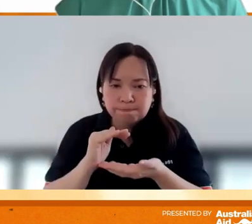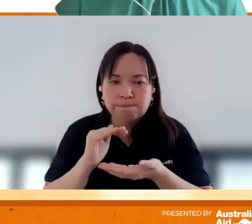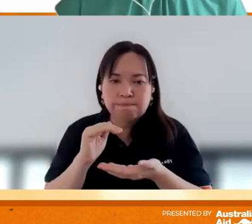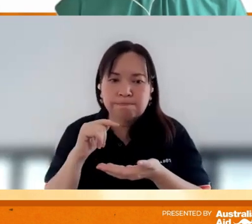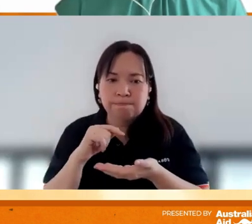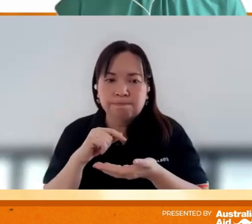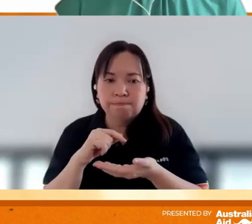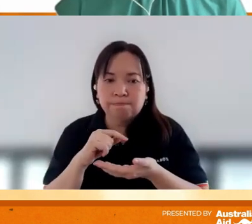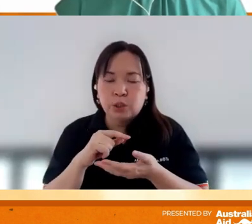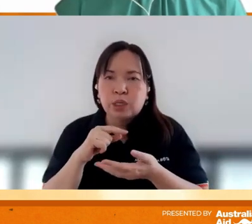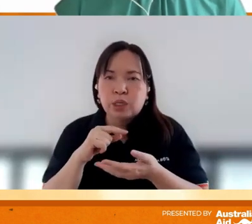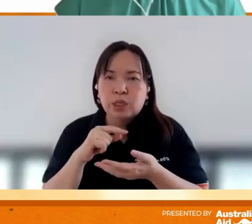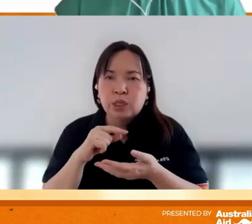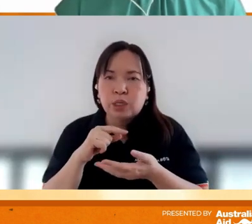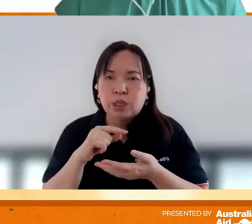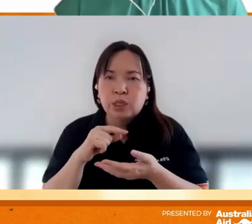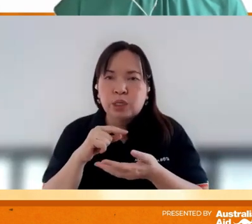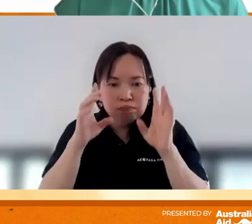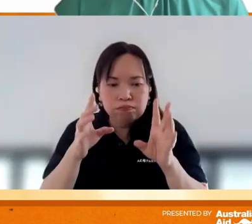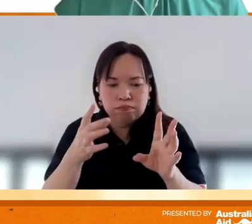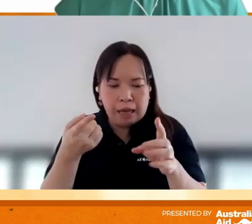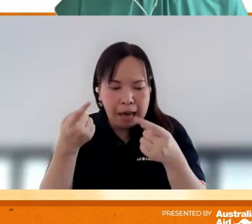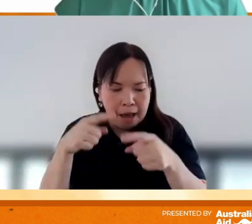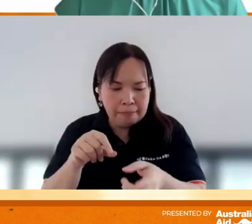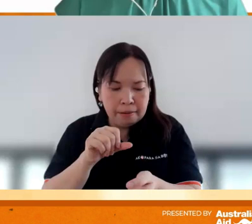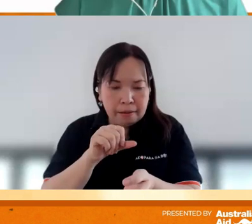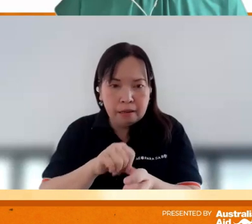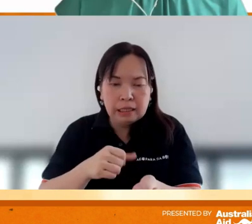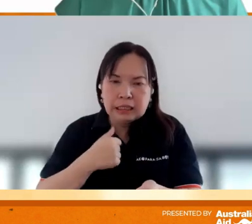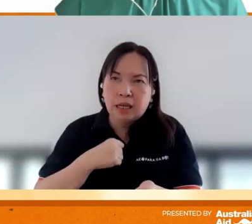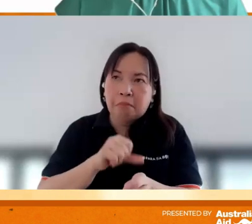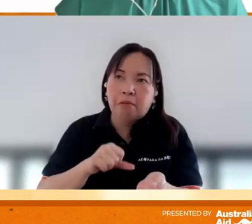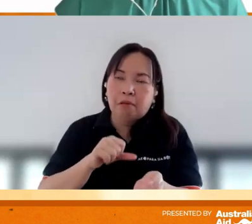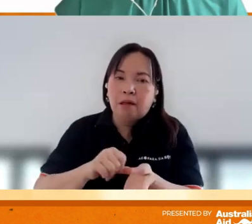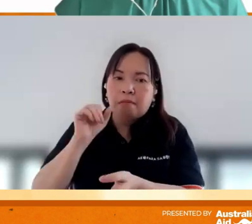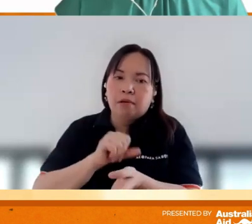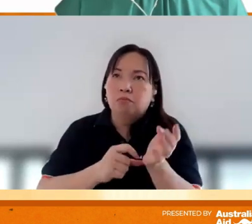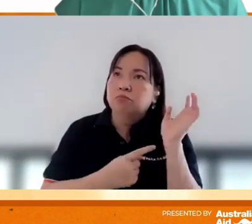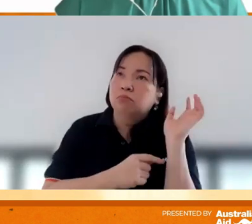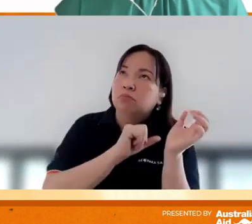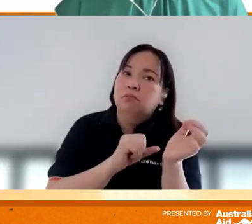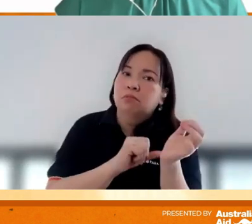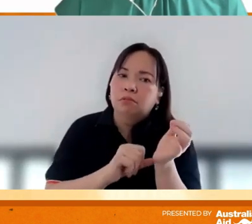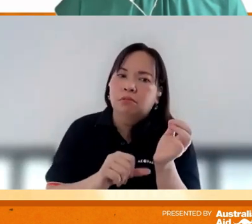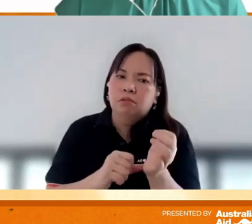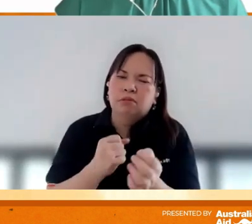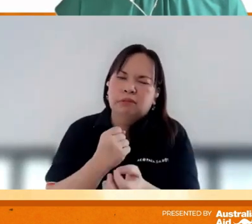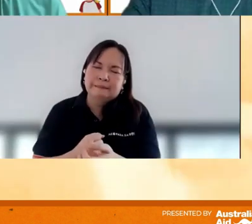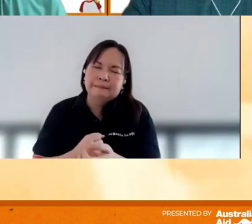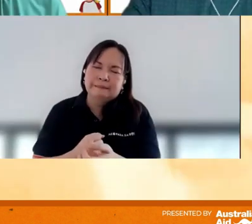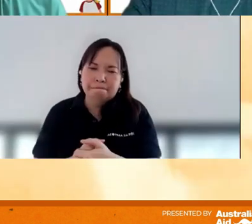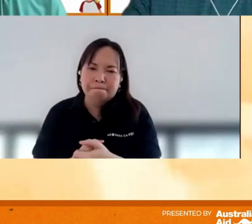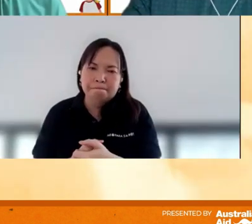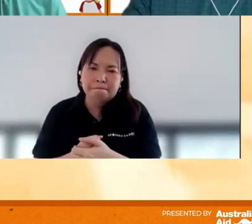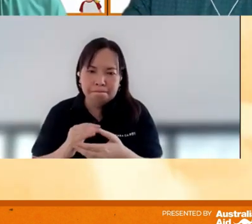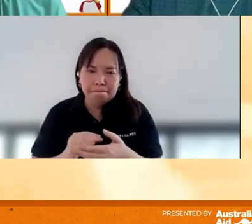kanilang injury, kunyari nagsa-slash sila or nagka-cut sila, di ba? And very important na ma-refer kagad sila sa